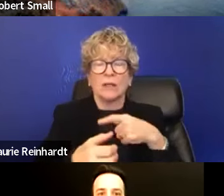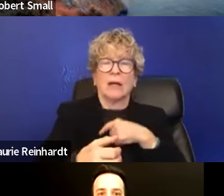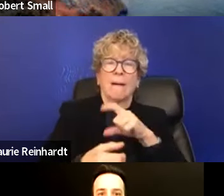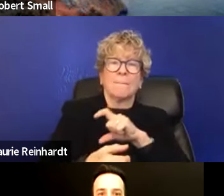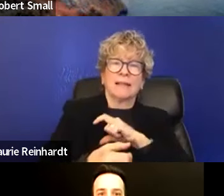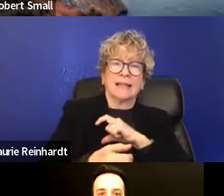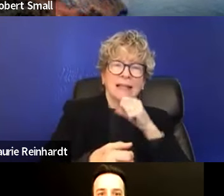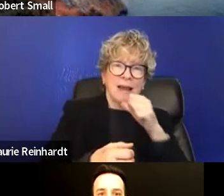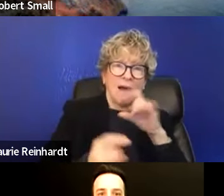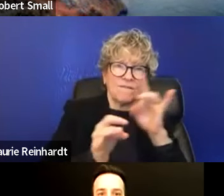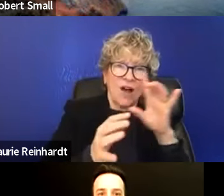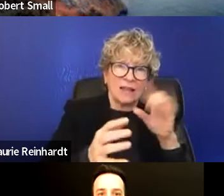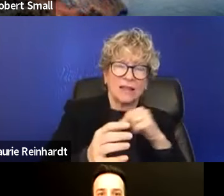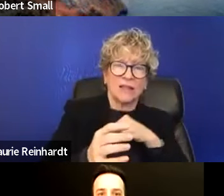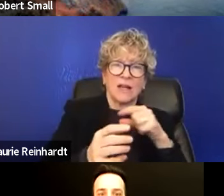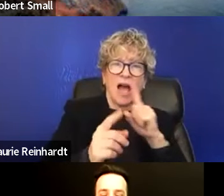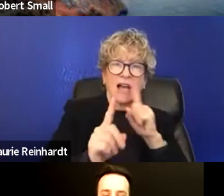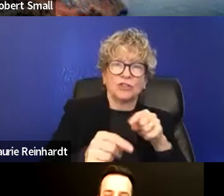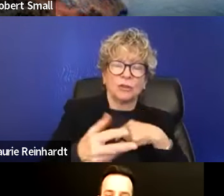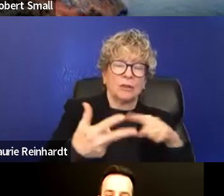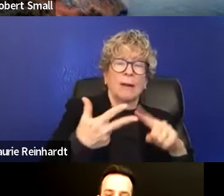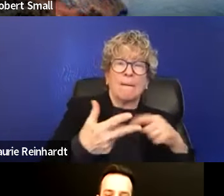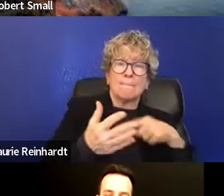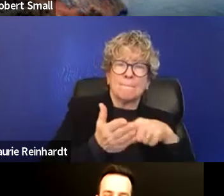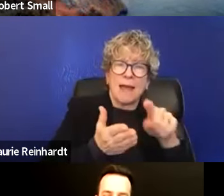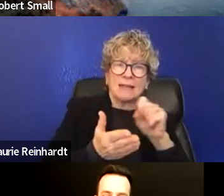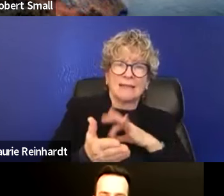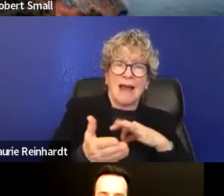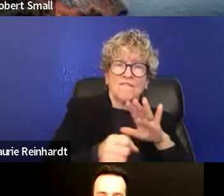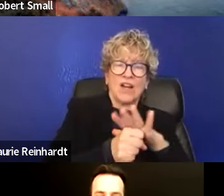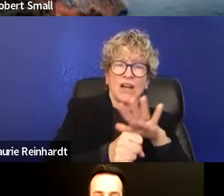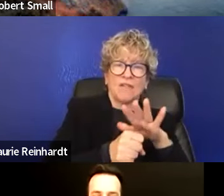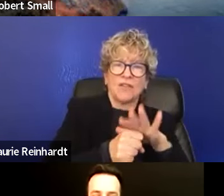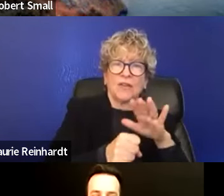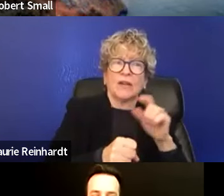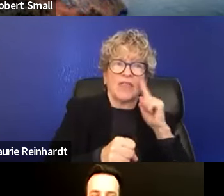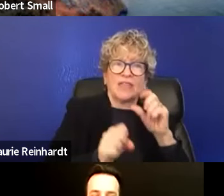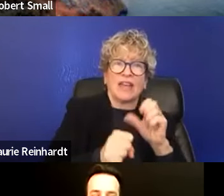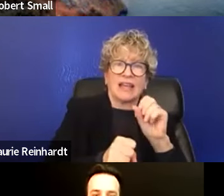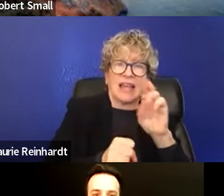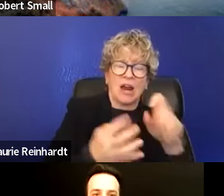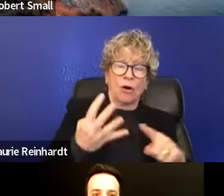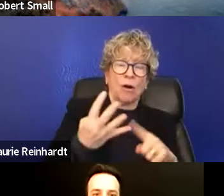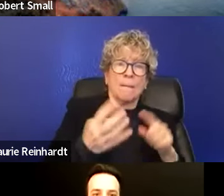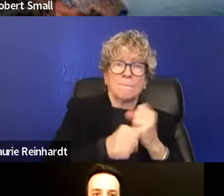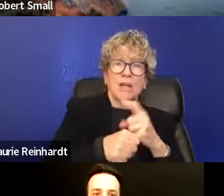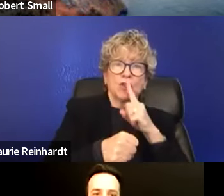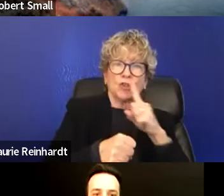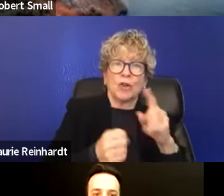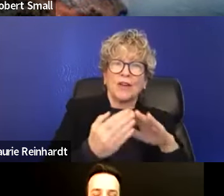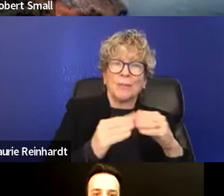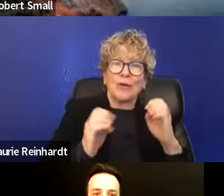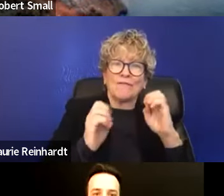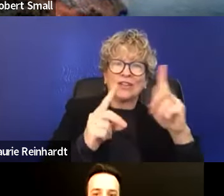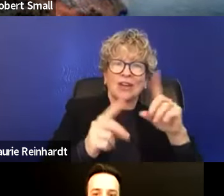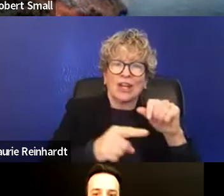involves paying on-the-ground staff enough to actually care. It involves ensuring that the community has access to education and training to